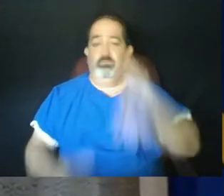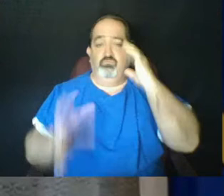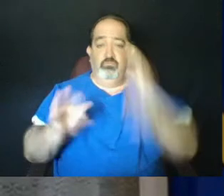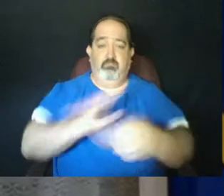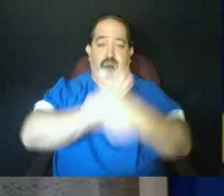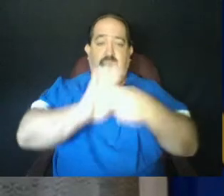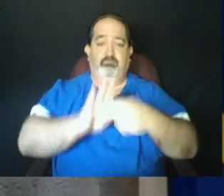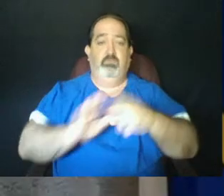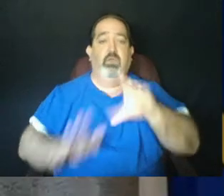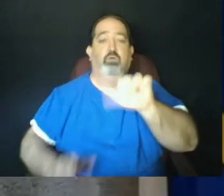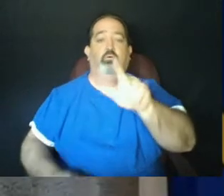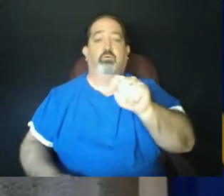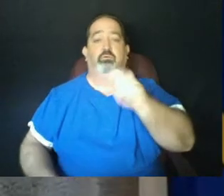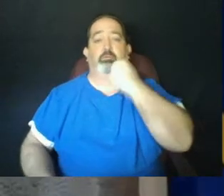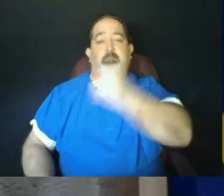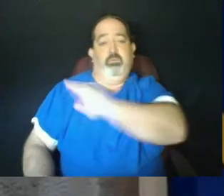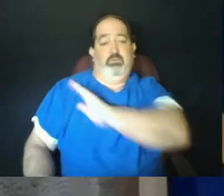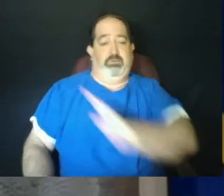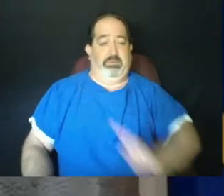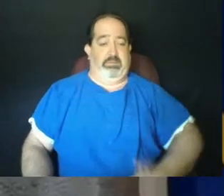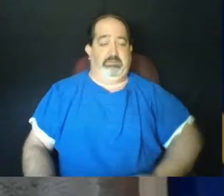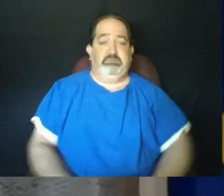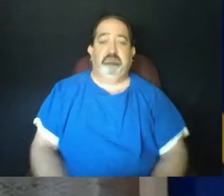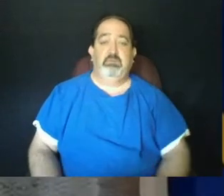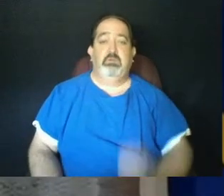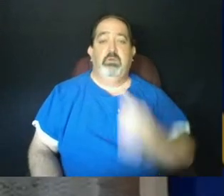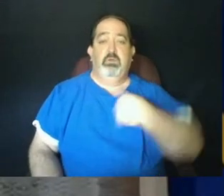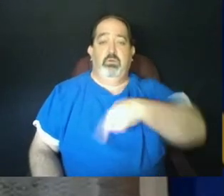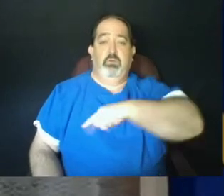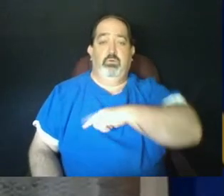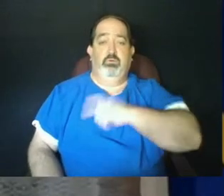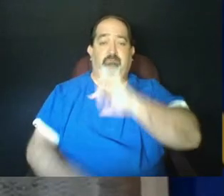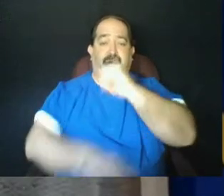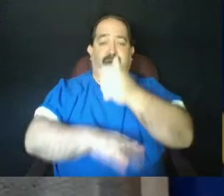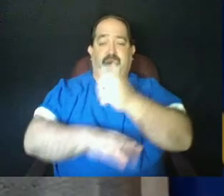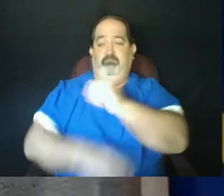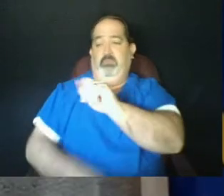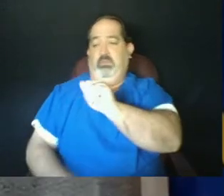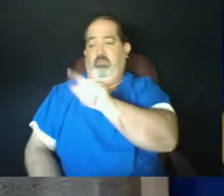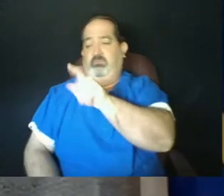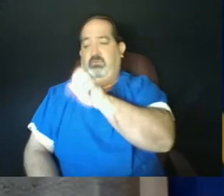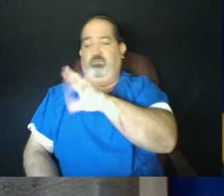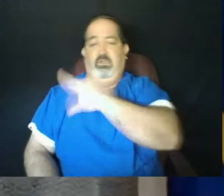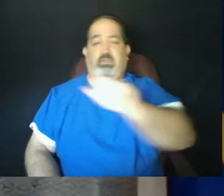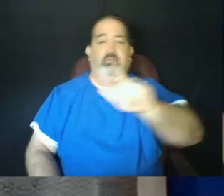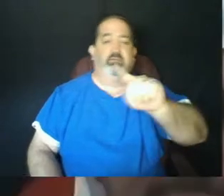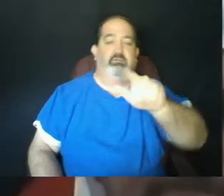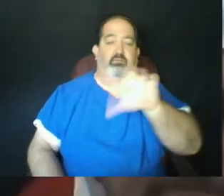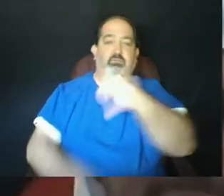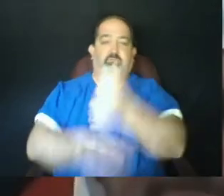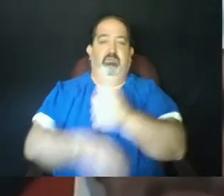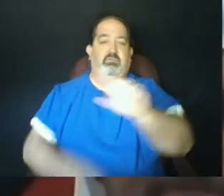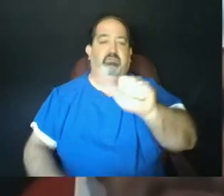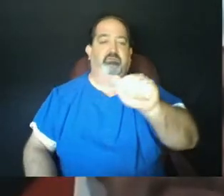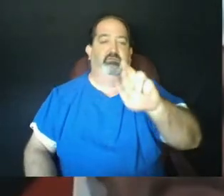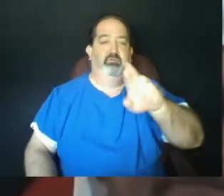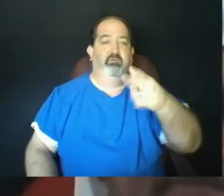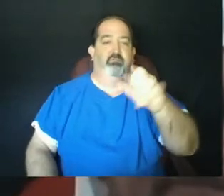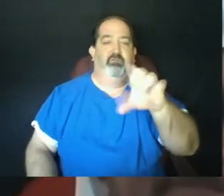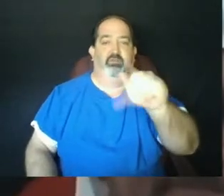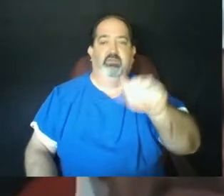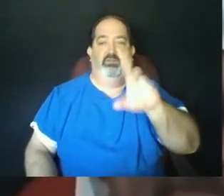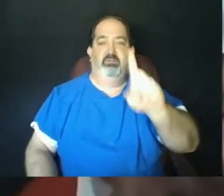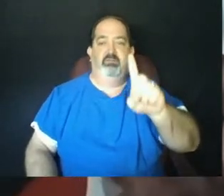title of Court Baroness. Therefore do we, Alexander and Tahira, recognize Serafina de Arauto.